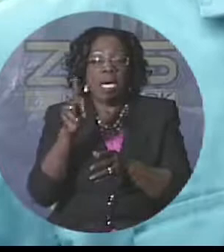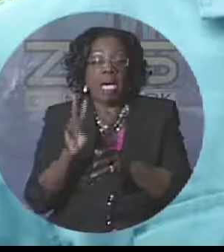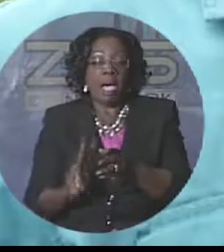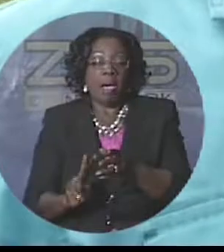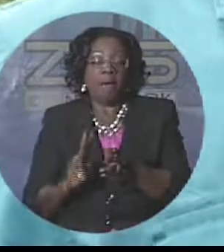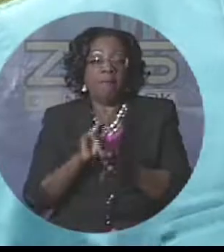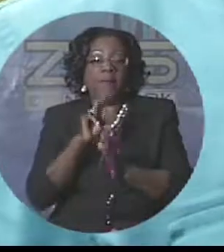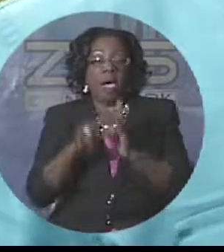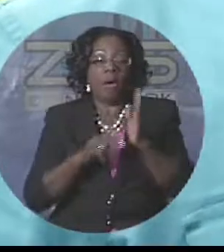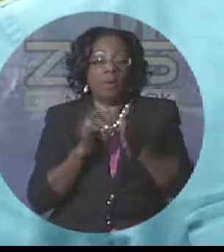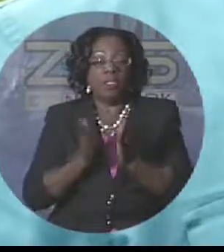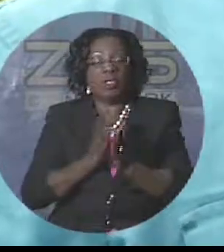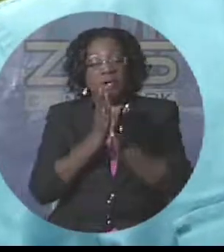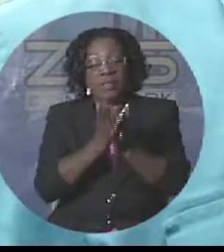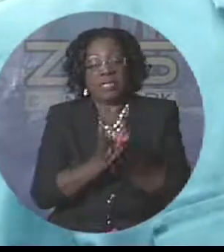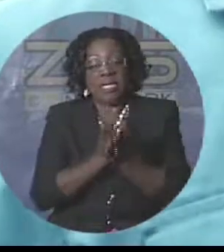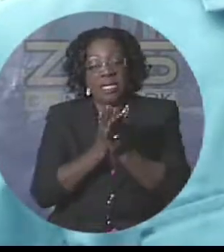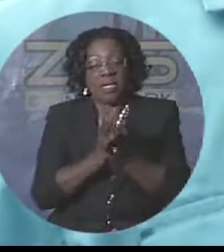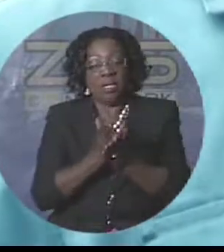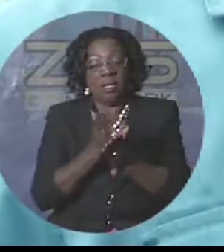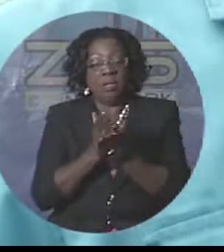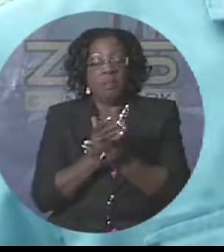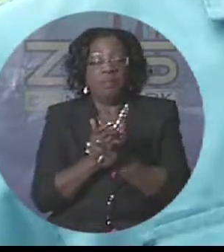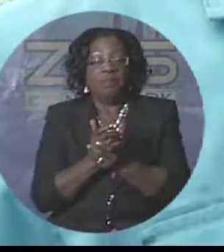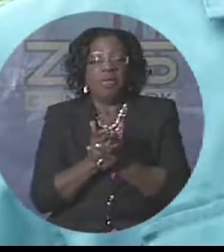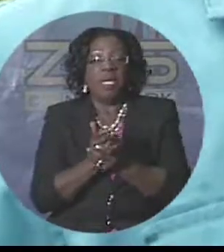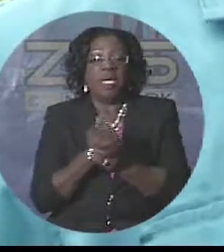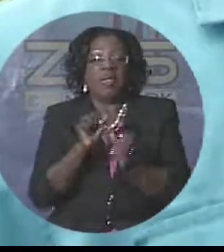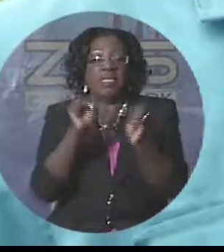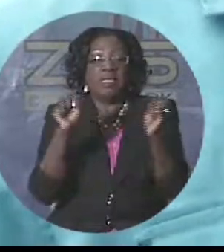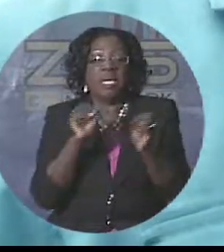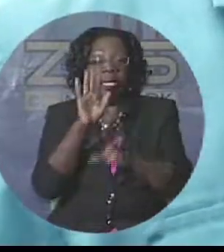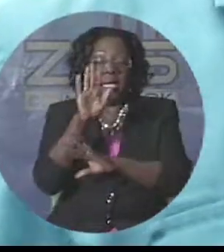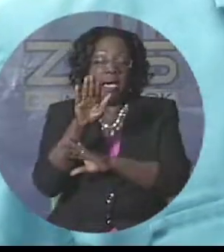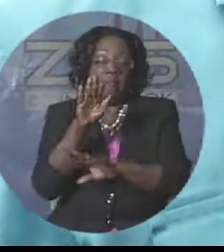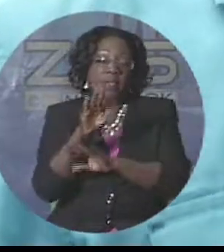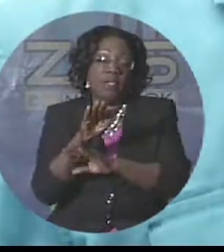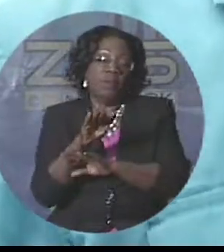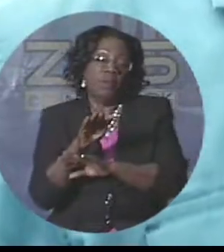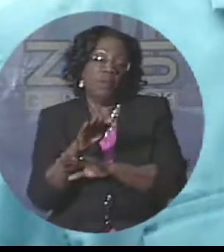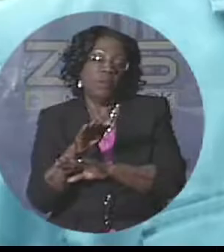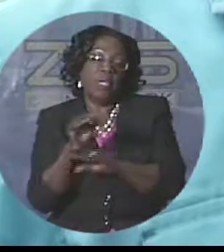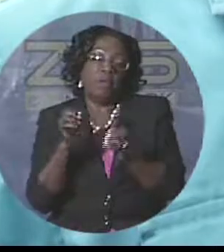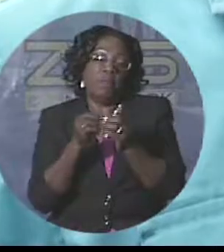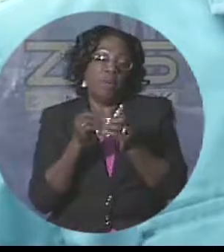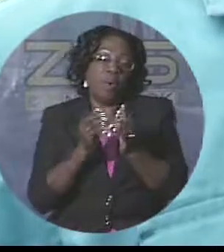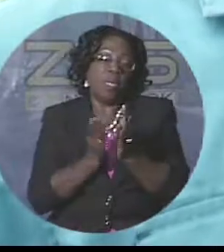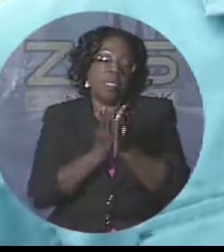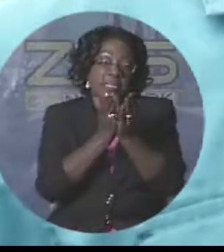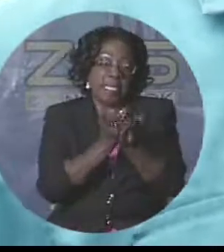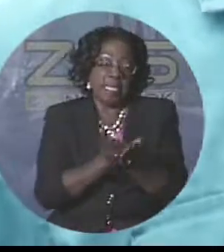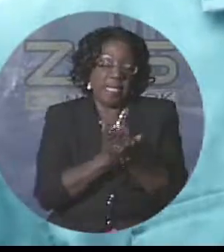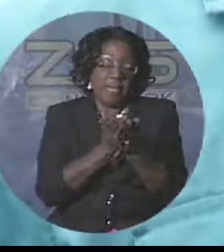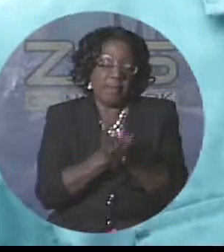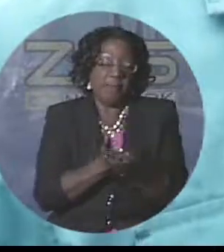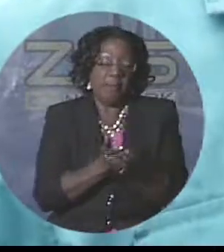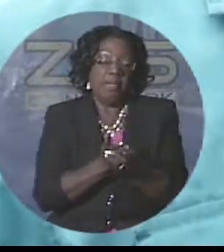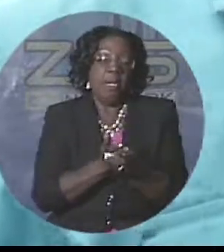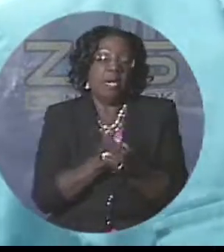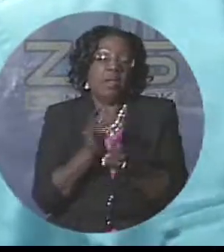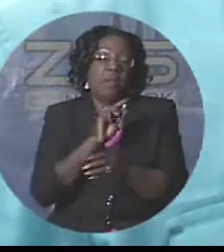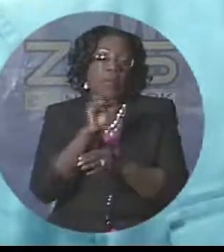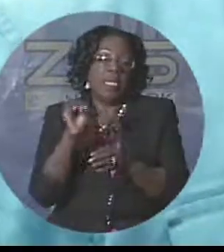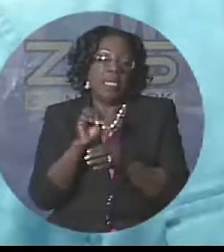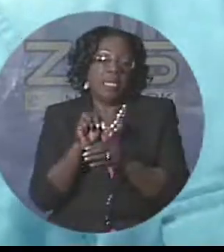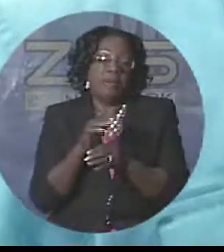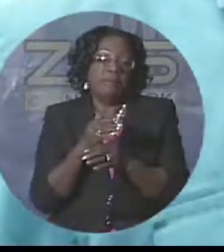then we'll have our first points race in the afternoon, Saturday afternoon. And then on Monday, we have the two final races as far as the points